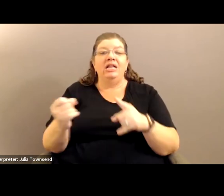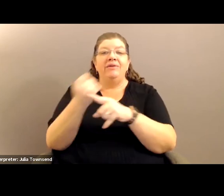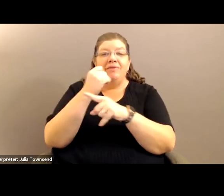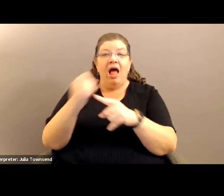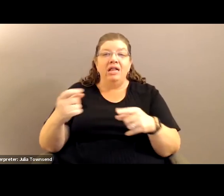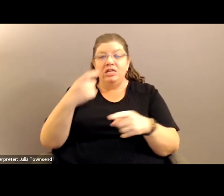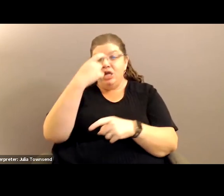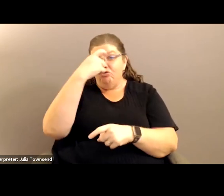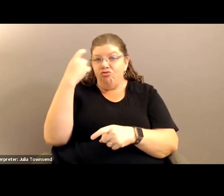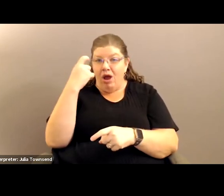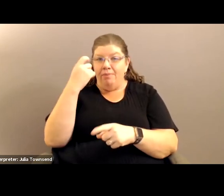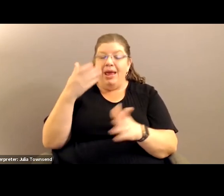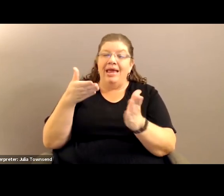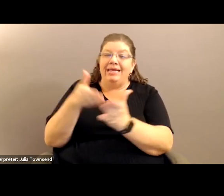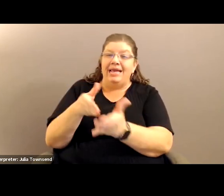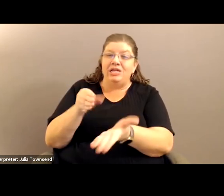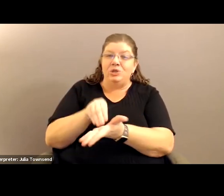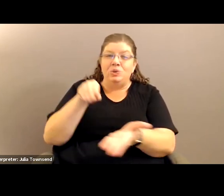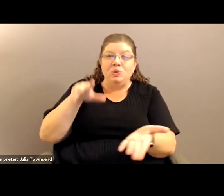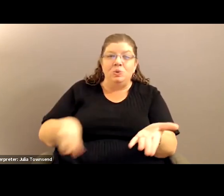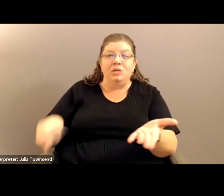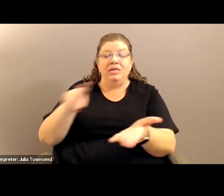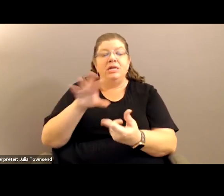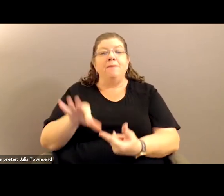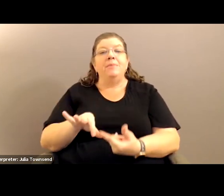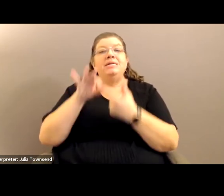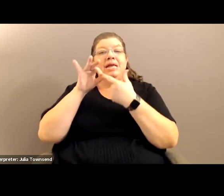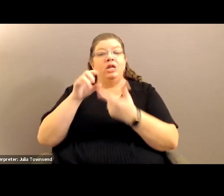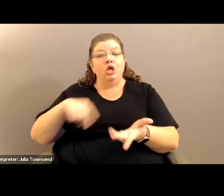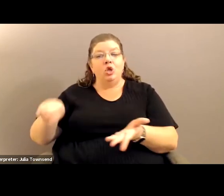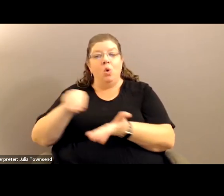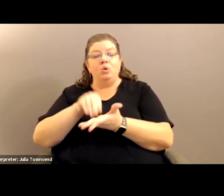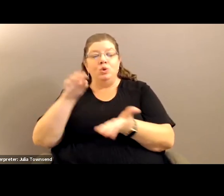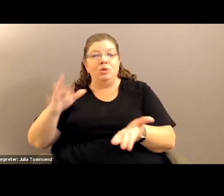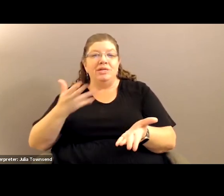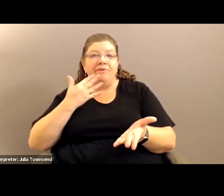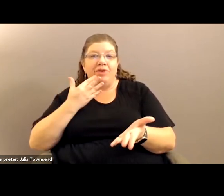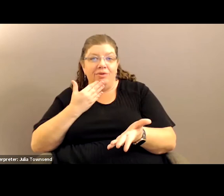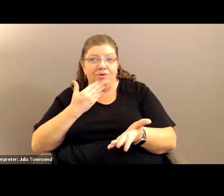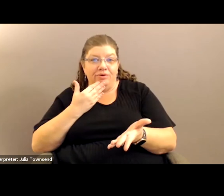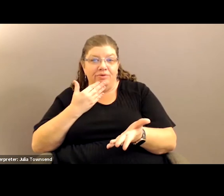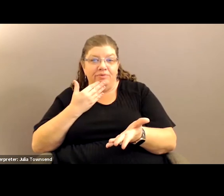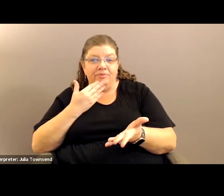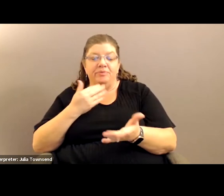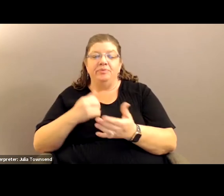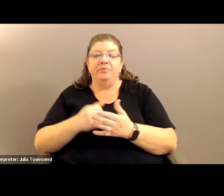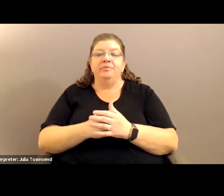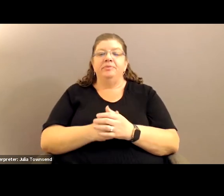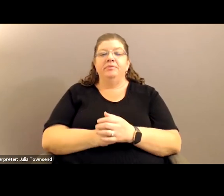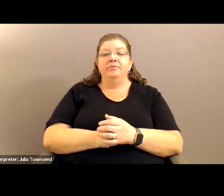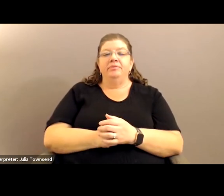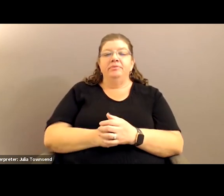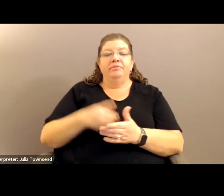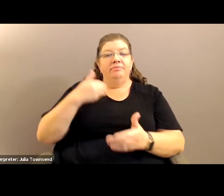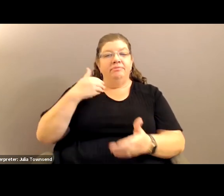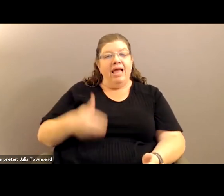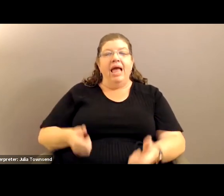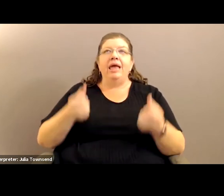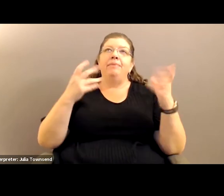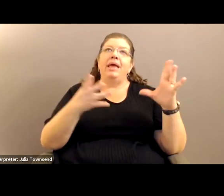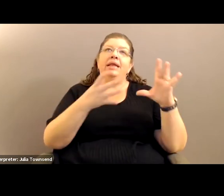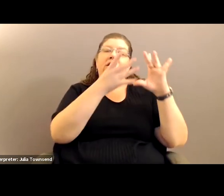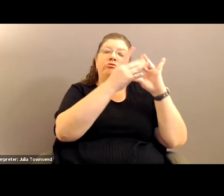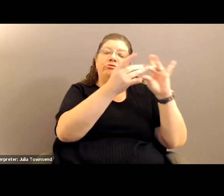trauma against the students particularly students of color i have many anecdotes and